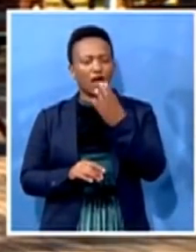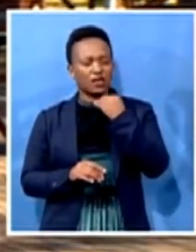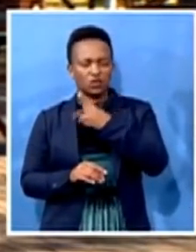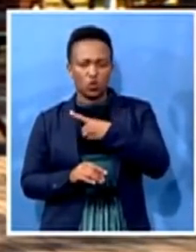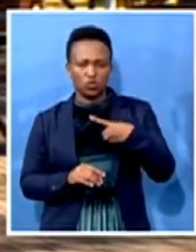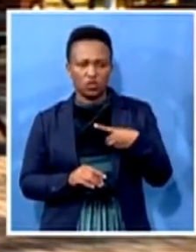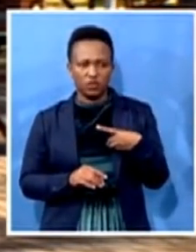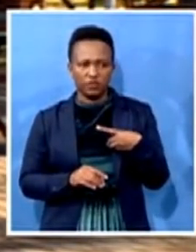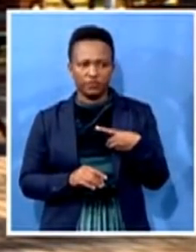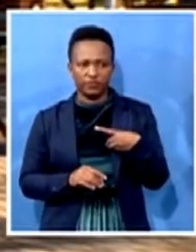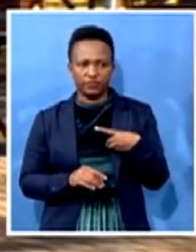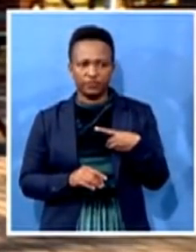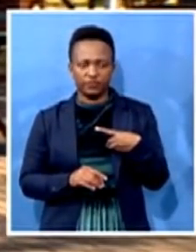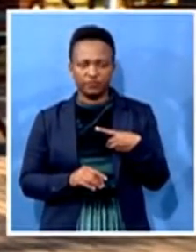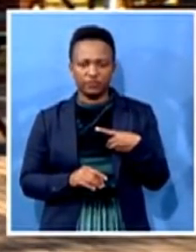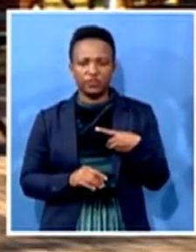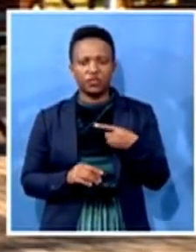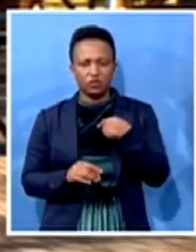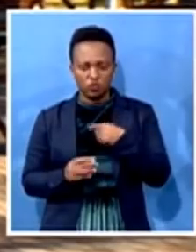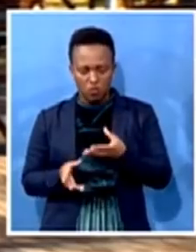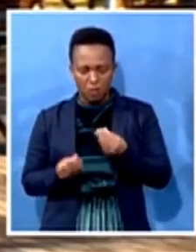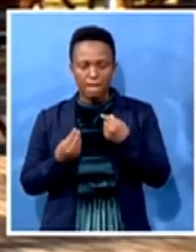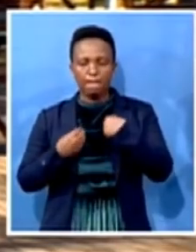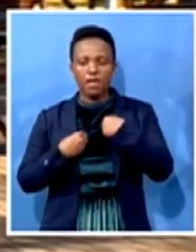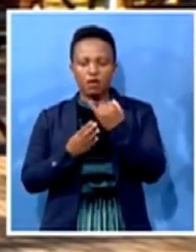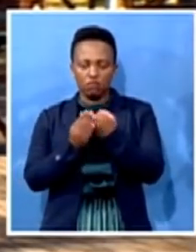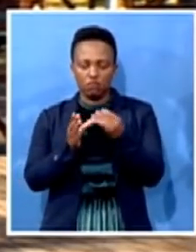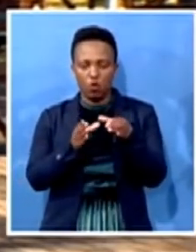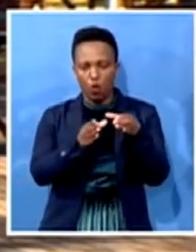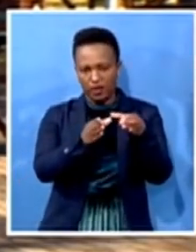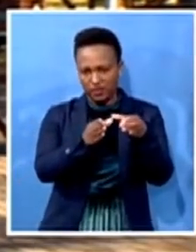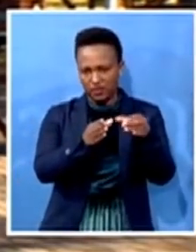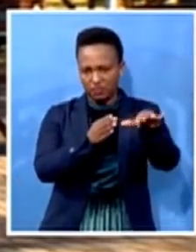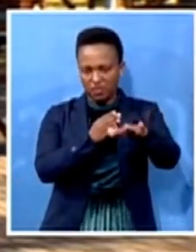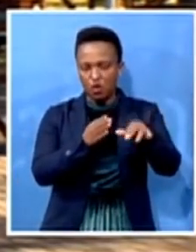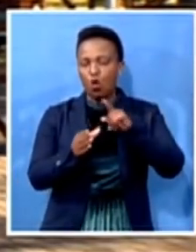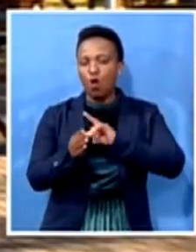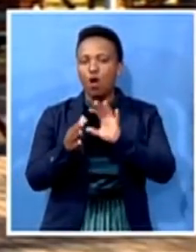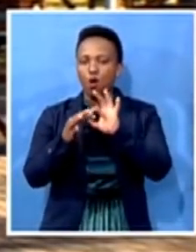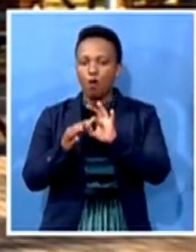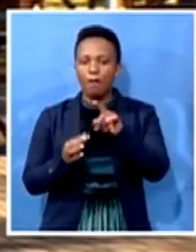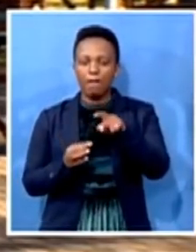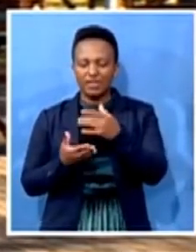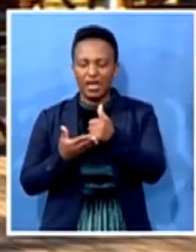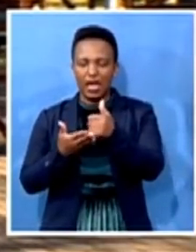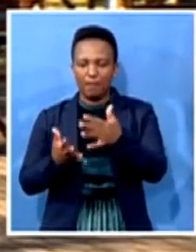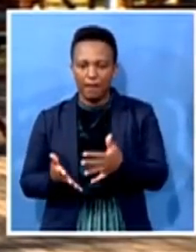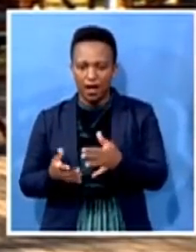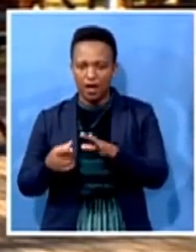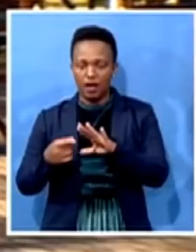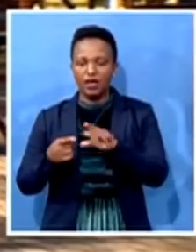me a space as well, so that at home it must be only my helper and my kids, so that we must not